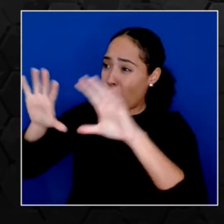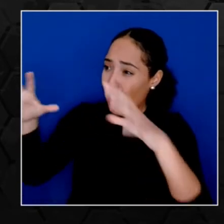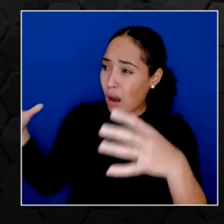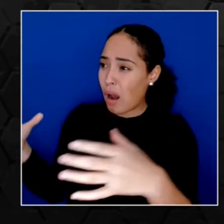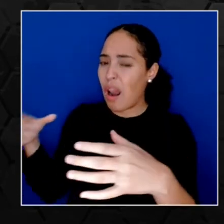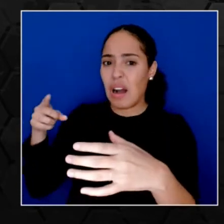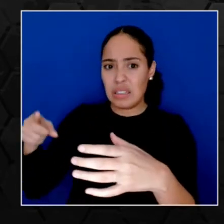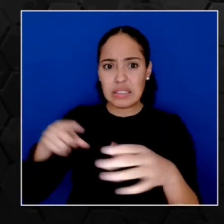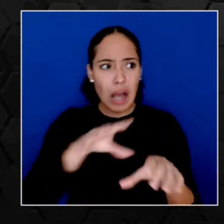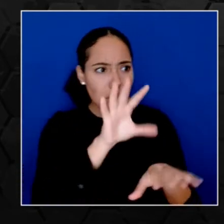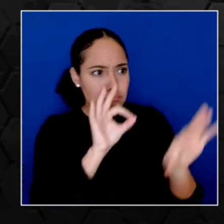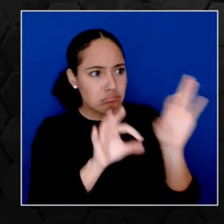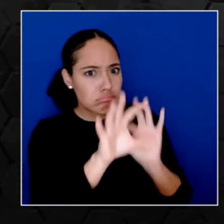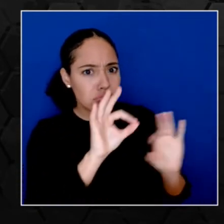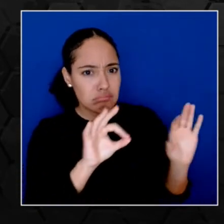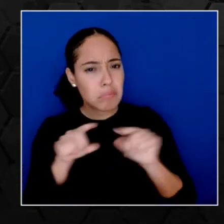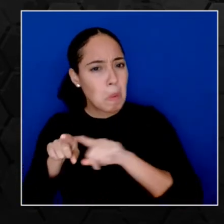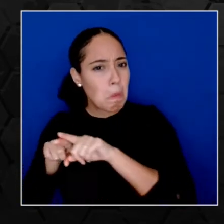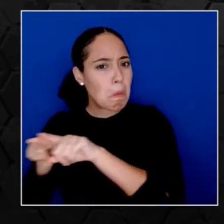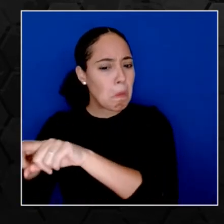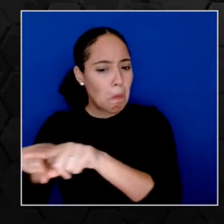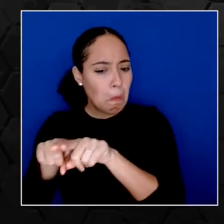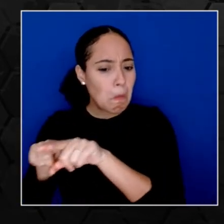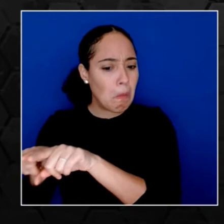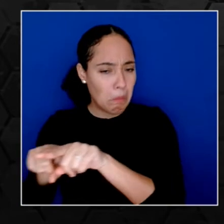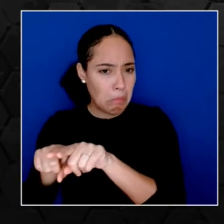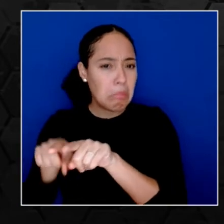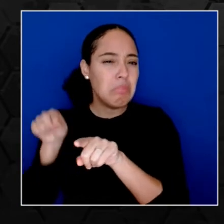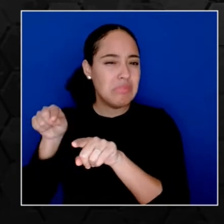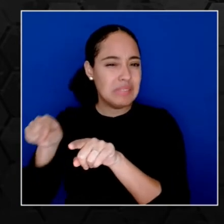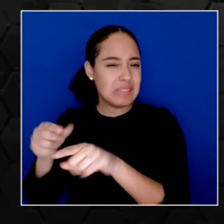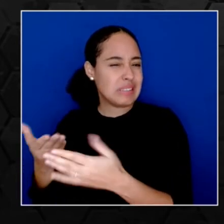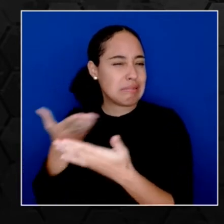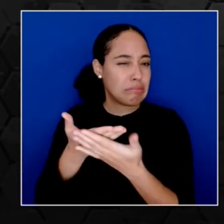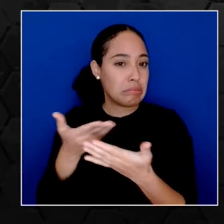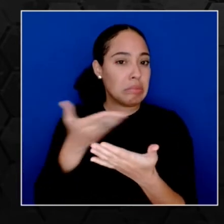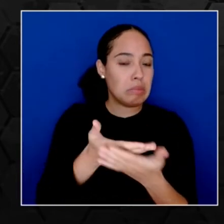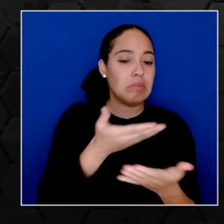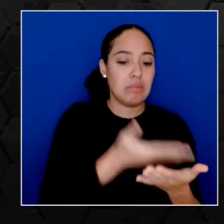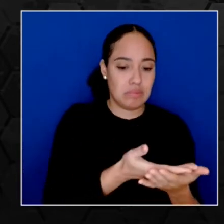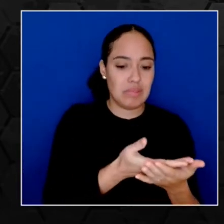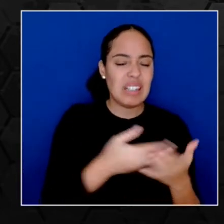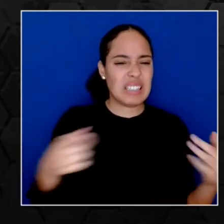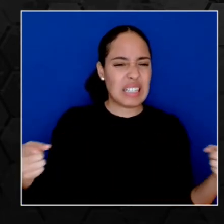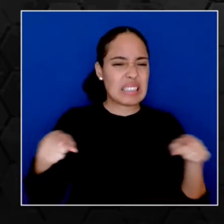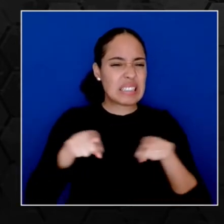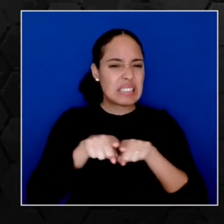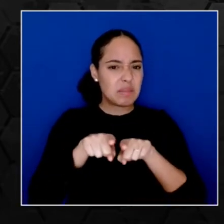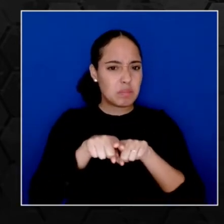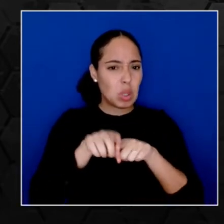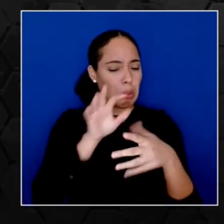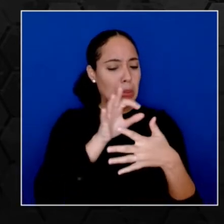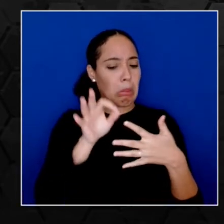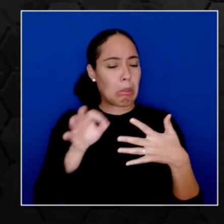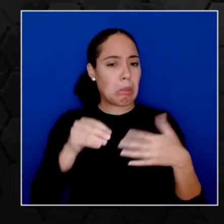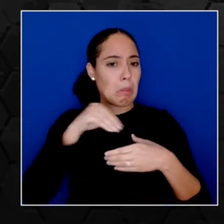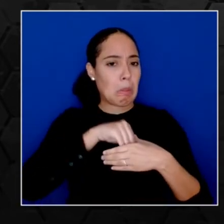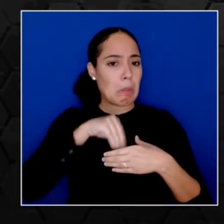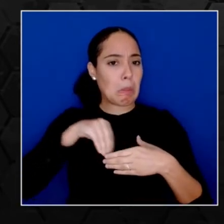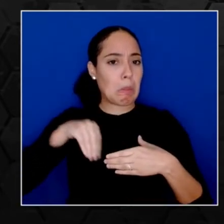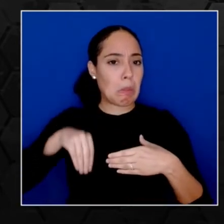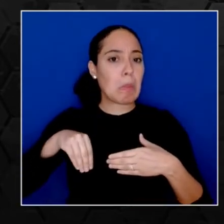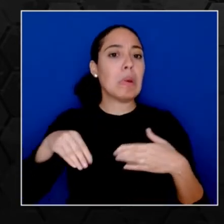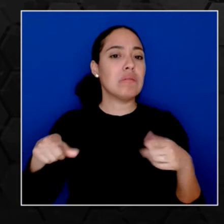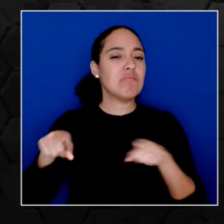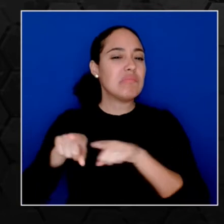is something where like it is like it has some similar characteristics with all the other objects. So like coming to the genre, left, for example,